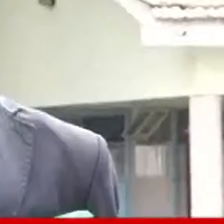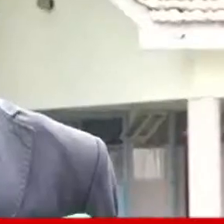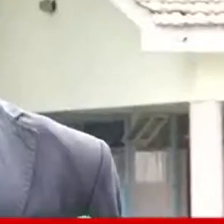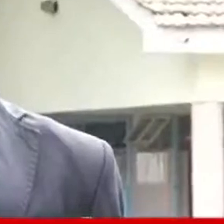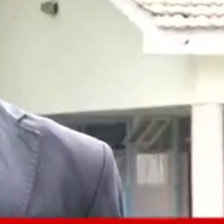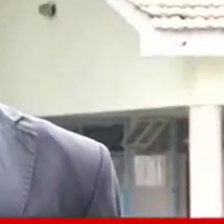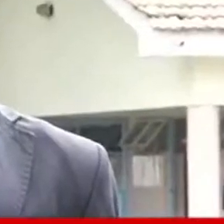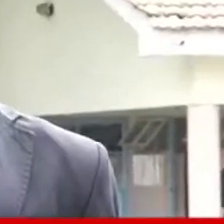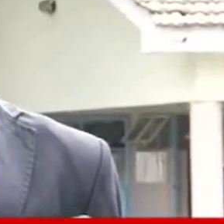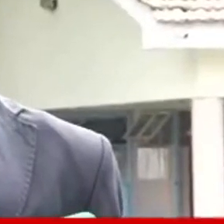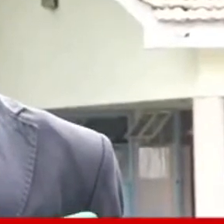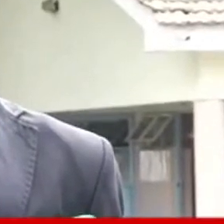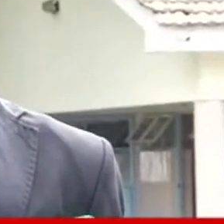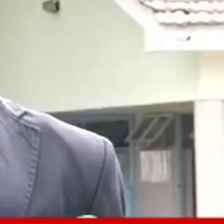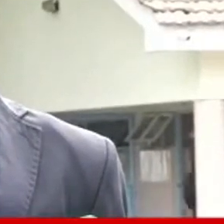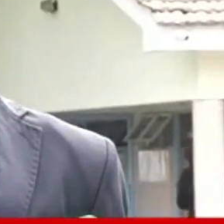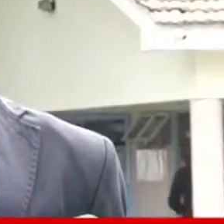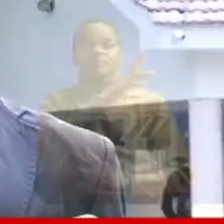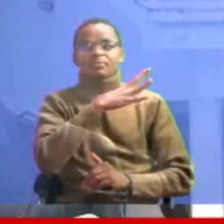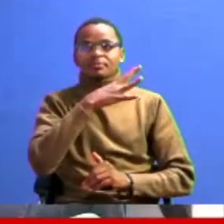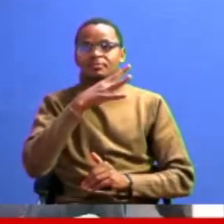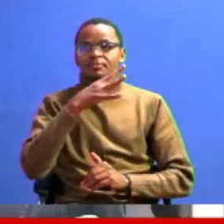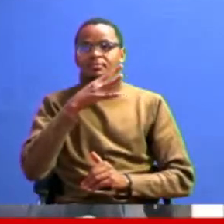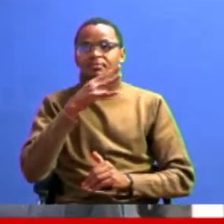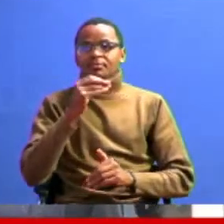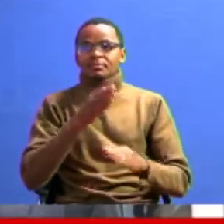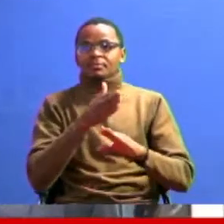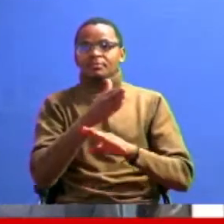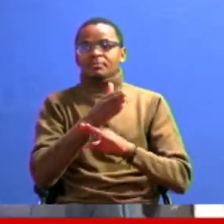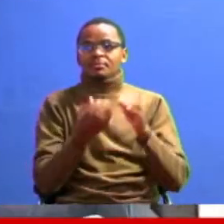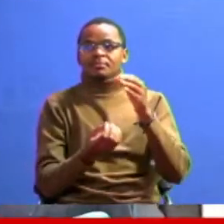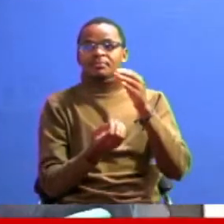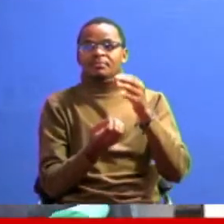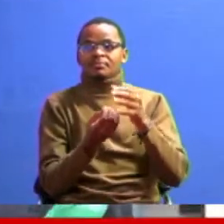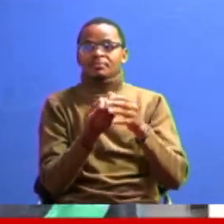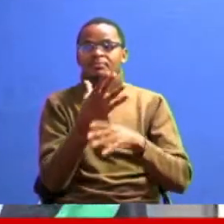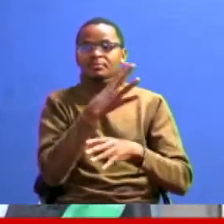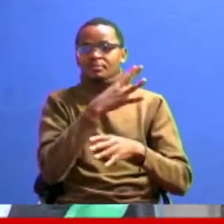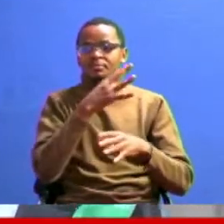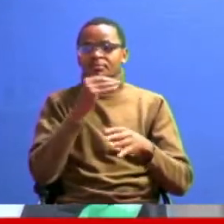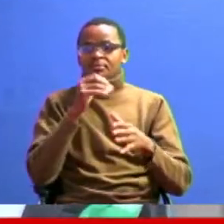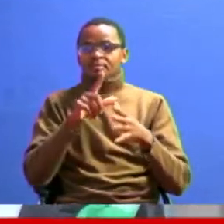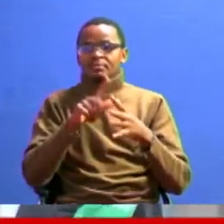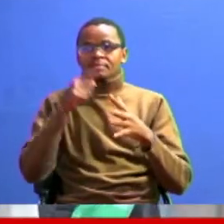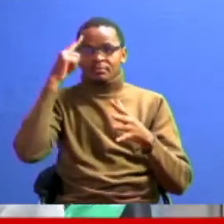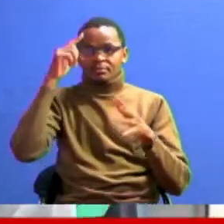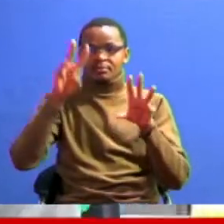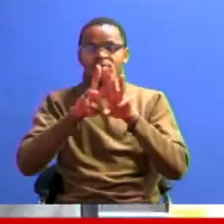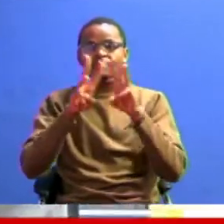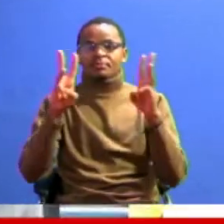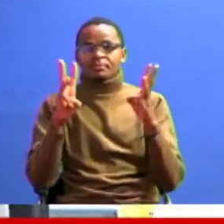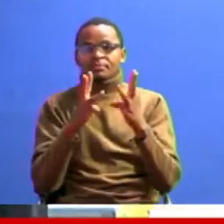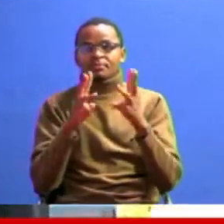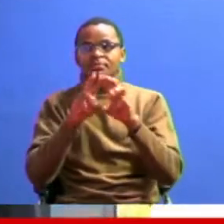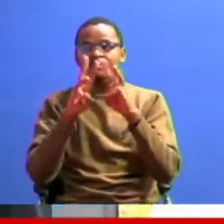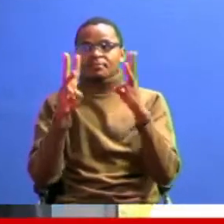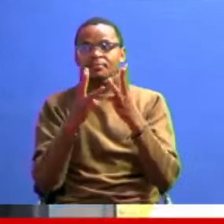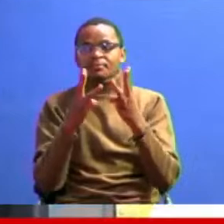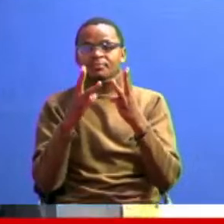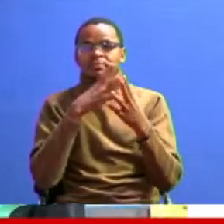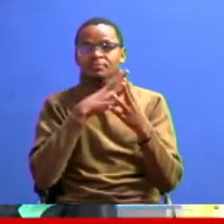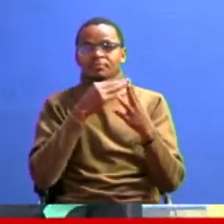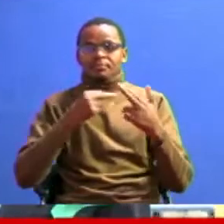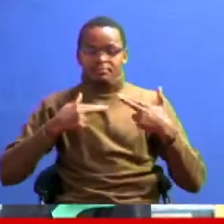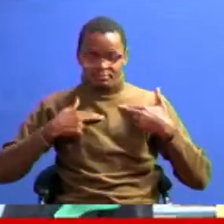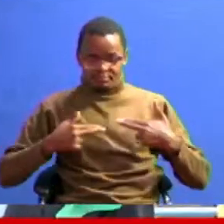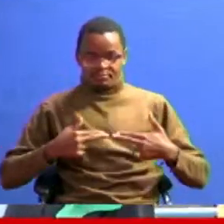And Kenyatta University and other organizations launch a mental awareness week as the world marks the global mental health